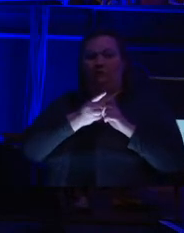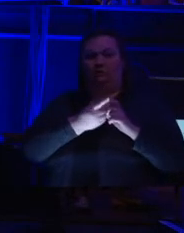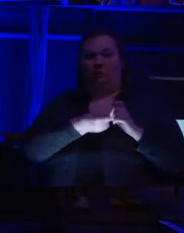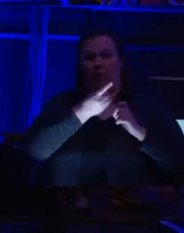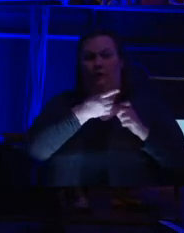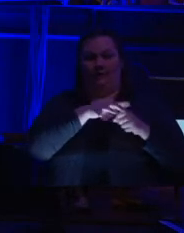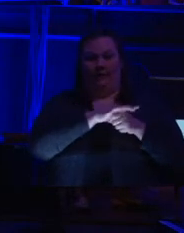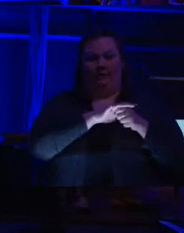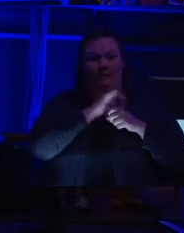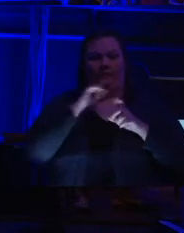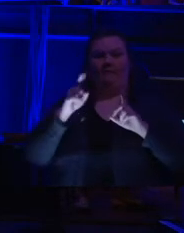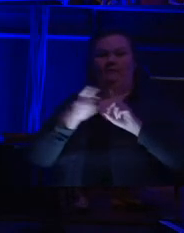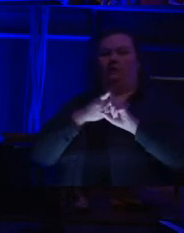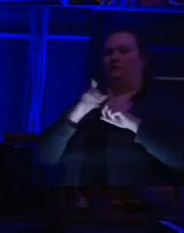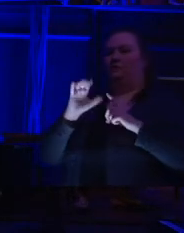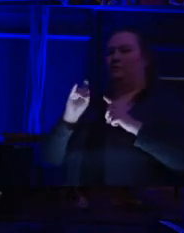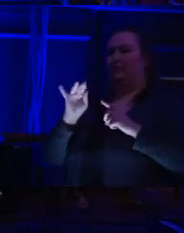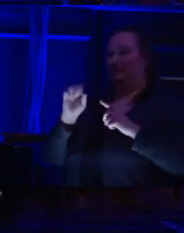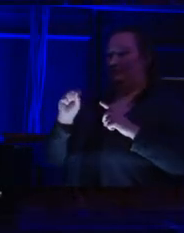first campus plan.